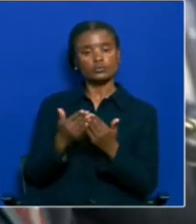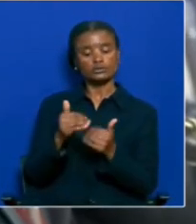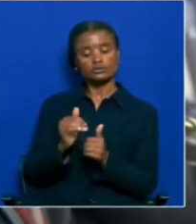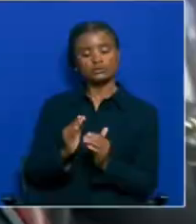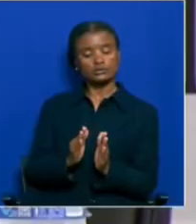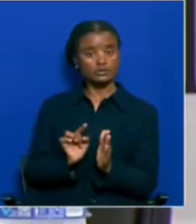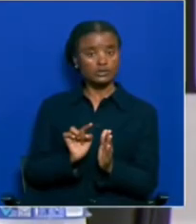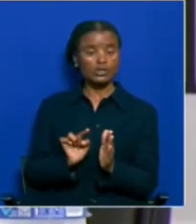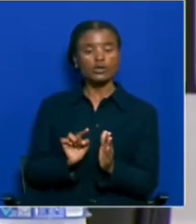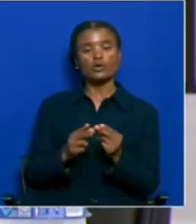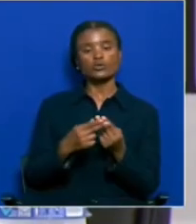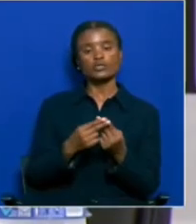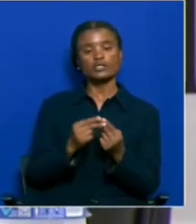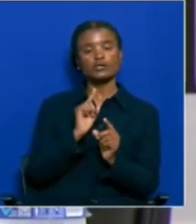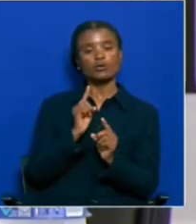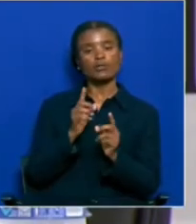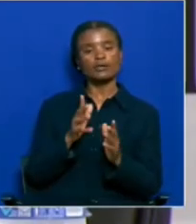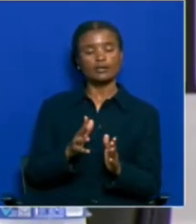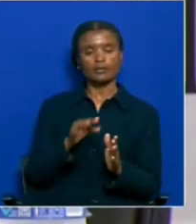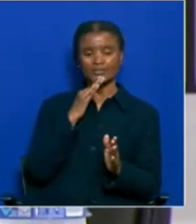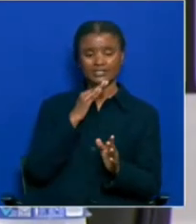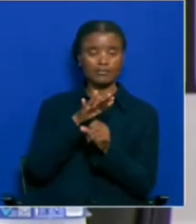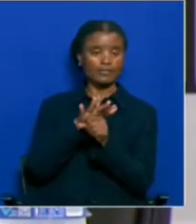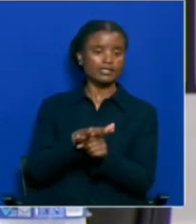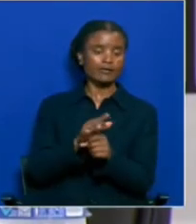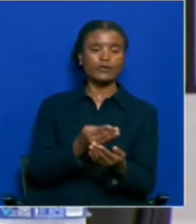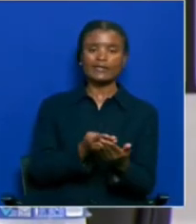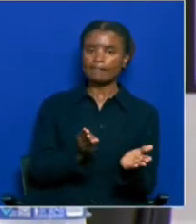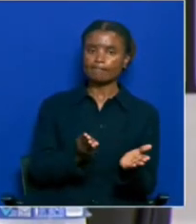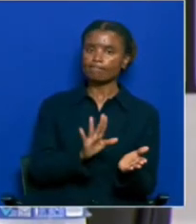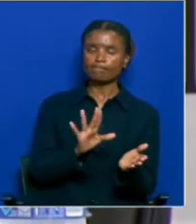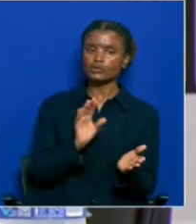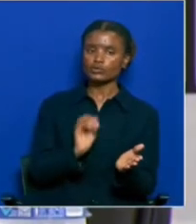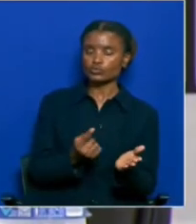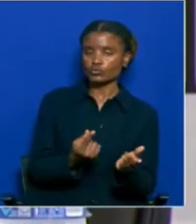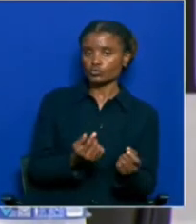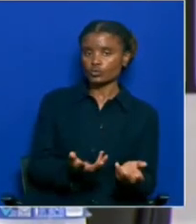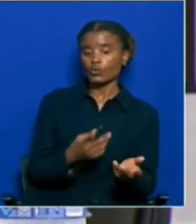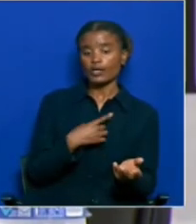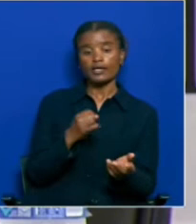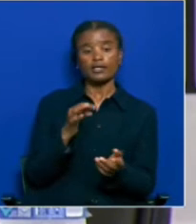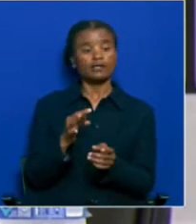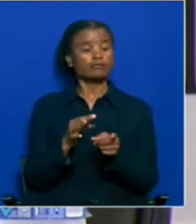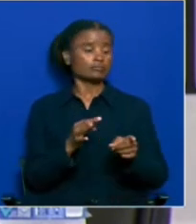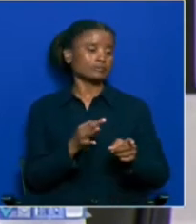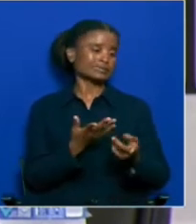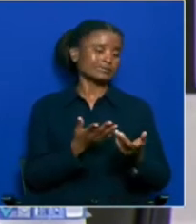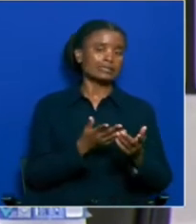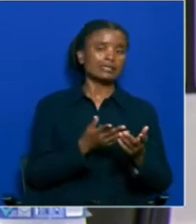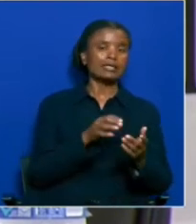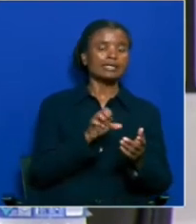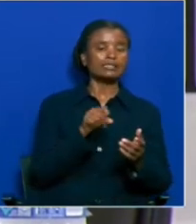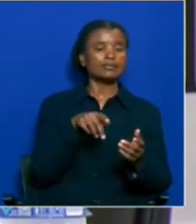into pressure. That's not supposed to be like that. They will go to a certain police station. If you've got an extra OP, please, may you please borrow us or may